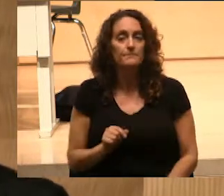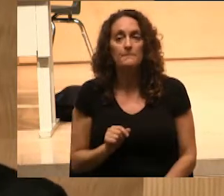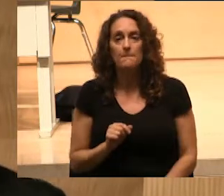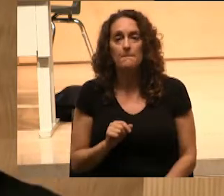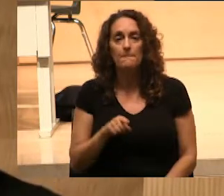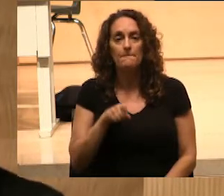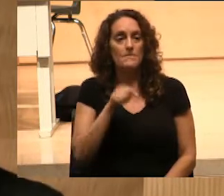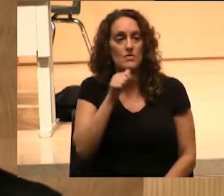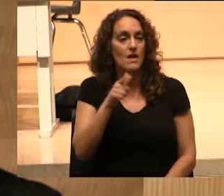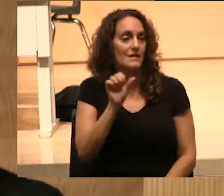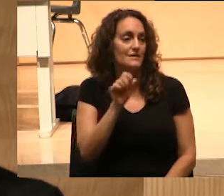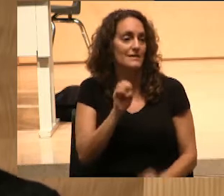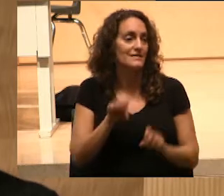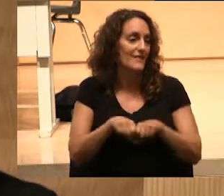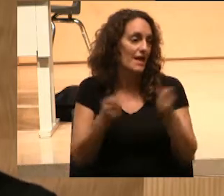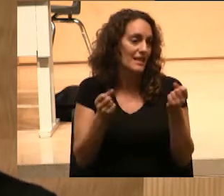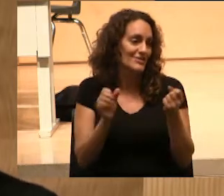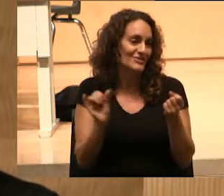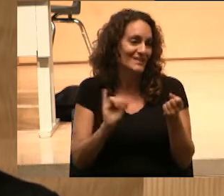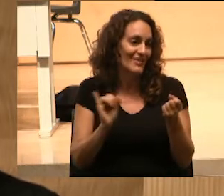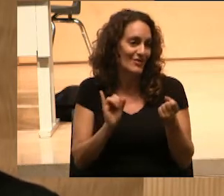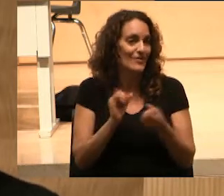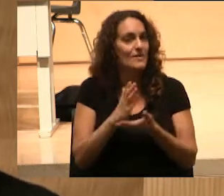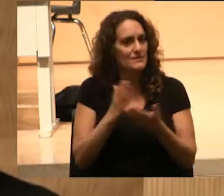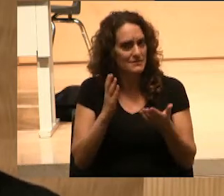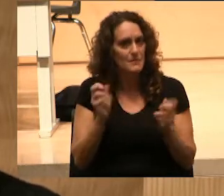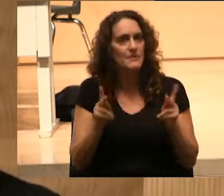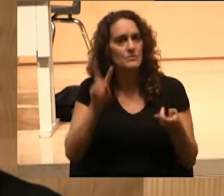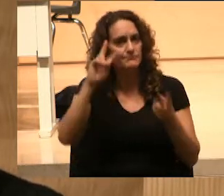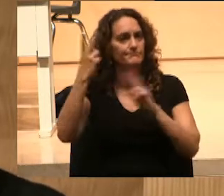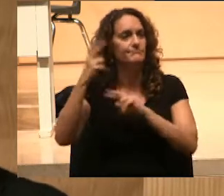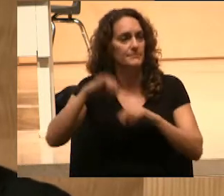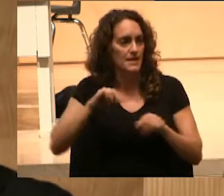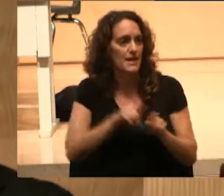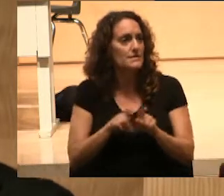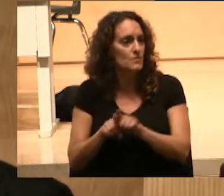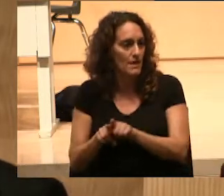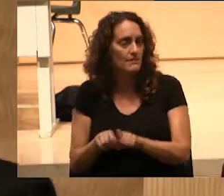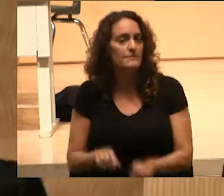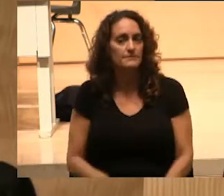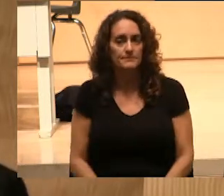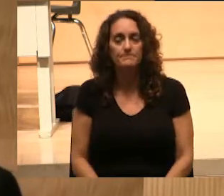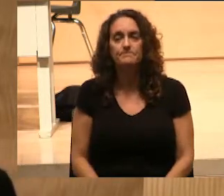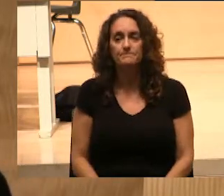are not lease violations either. And I think there's a lot of misconceptions around that as well. Let